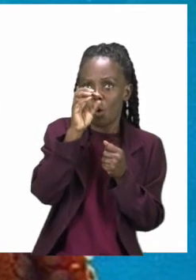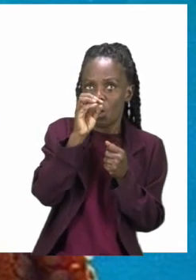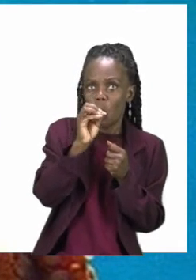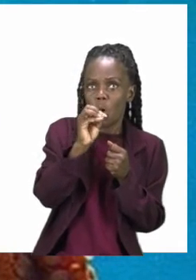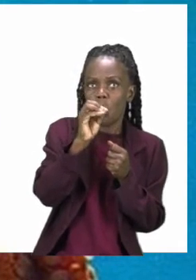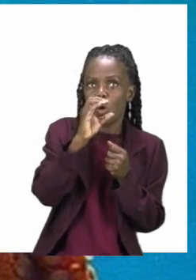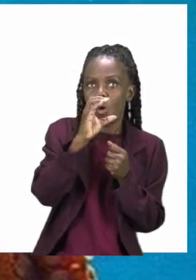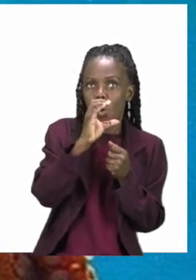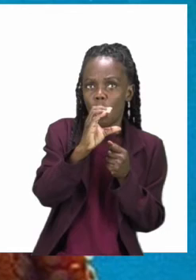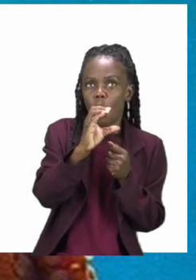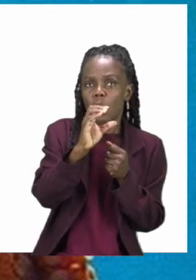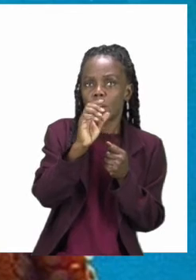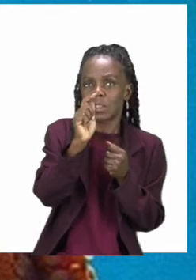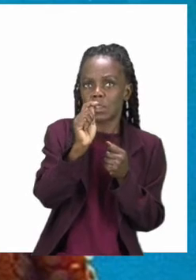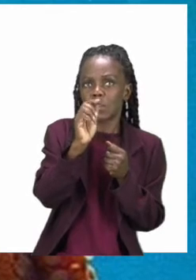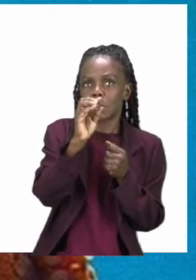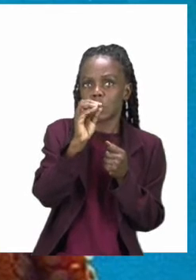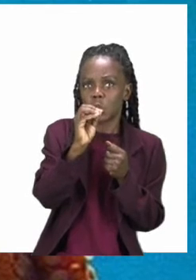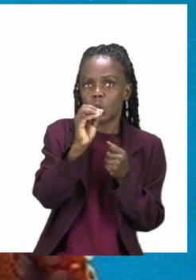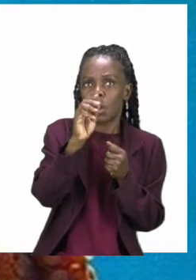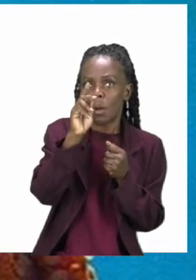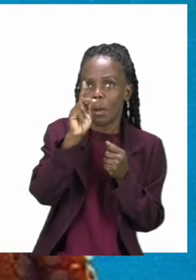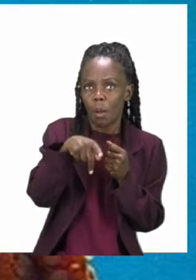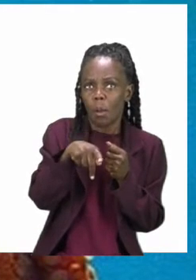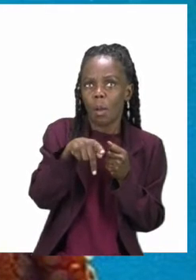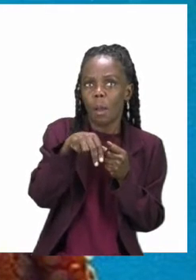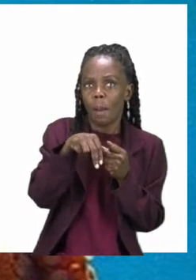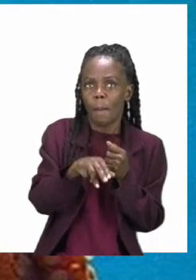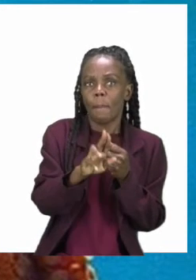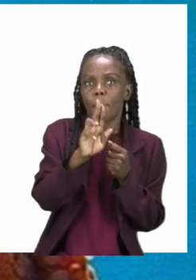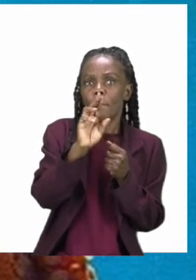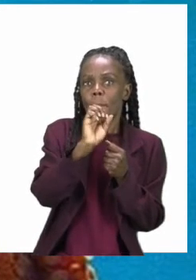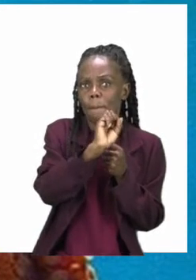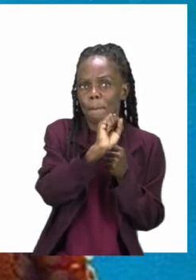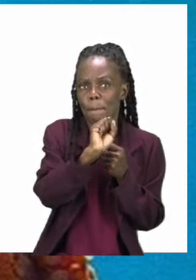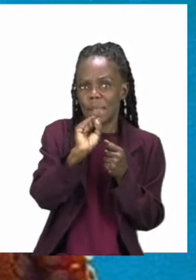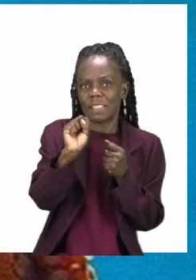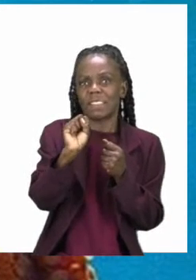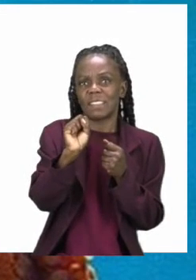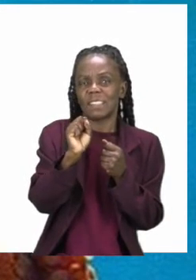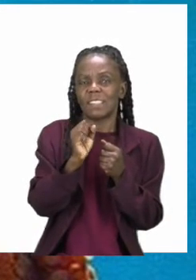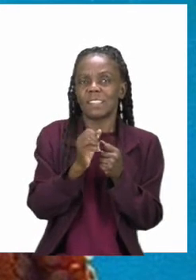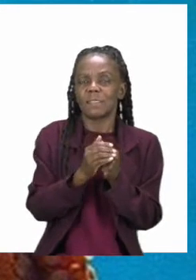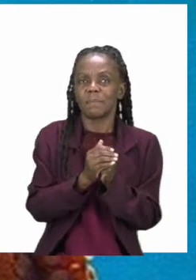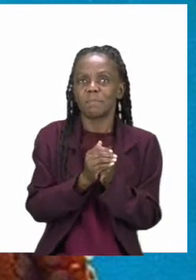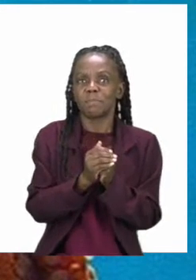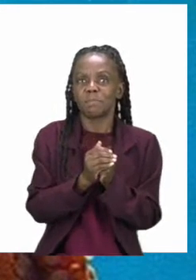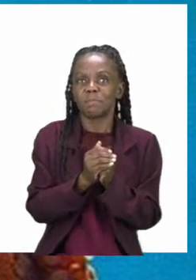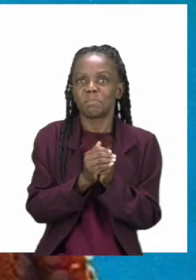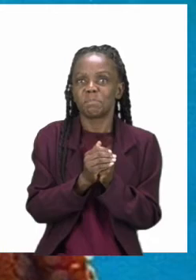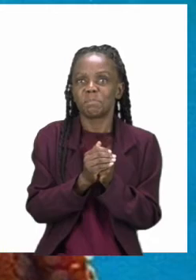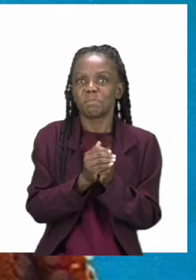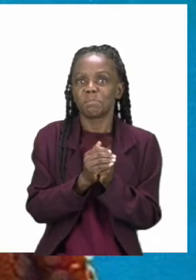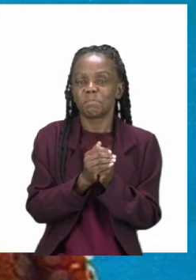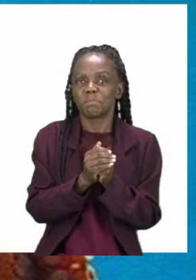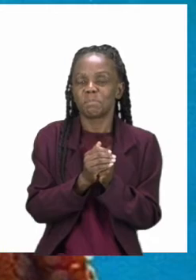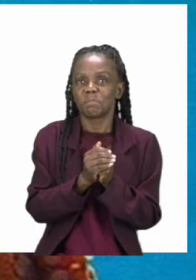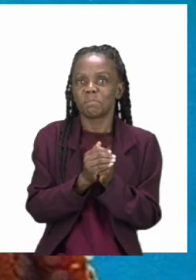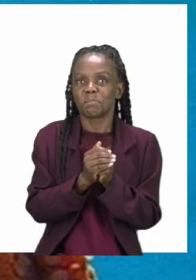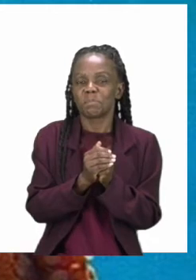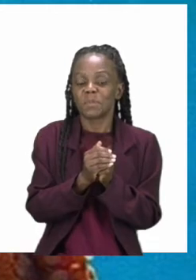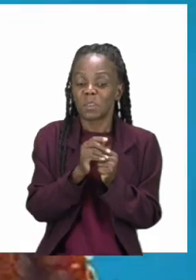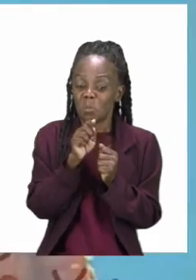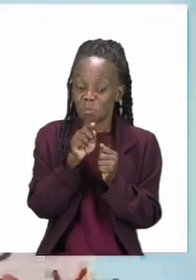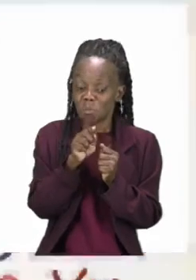in the ocean. Let's hope that he is a friendly octopus. So those are